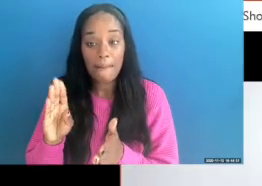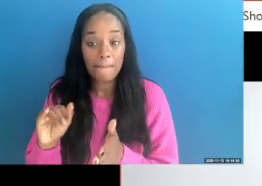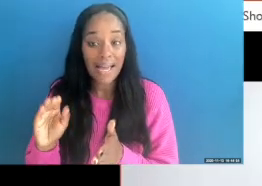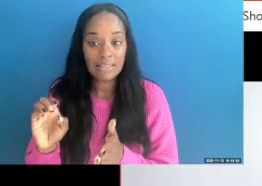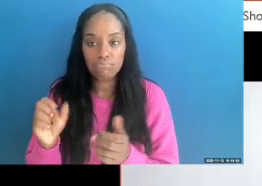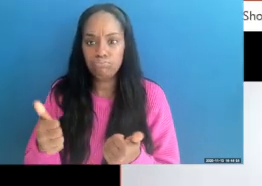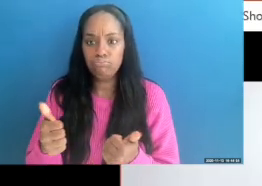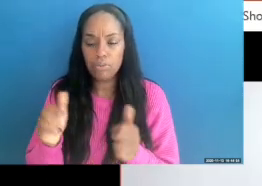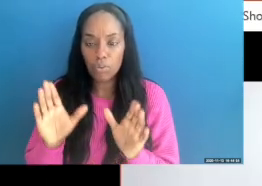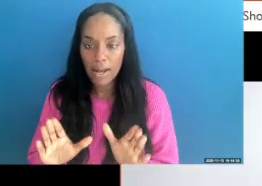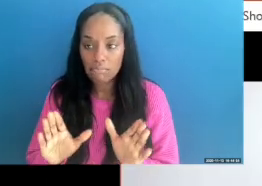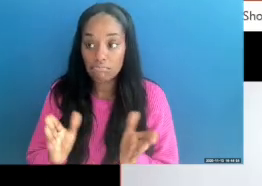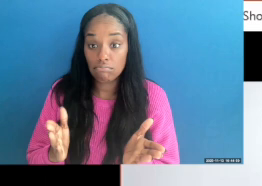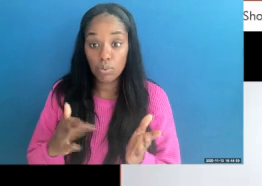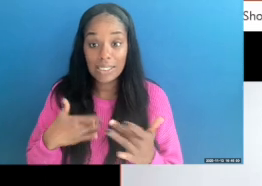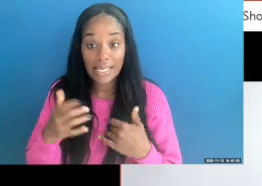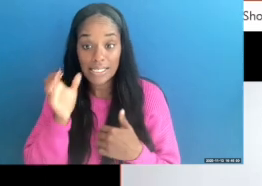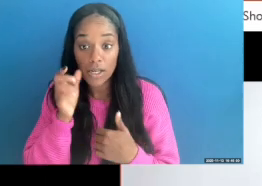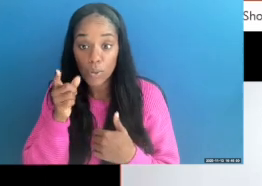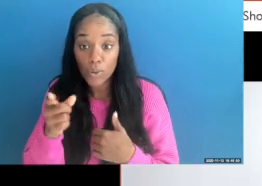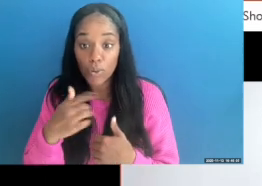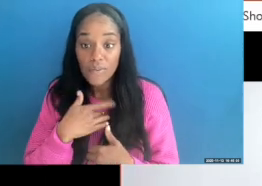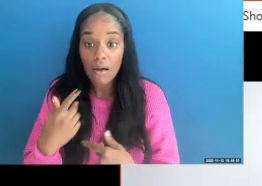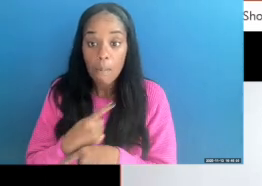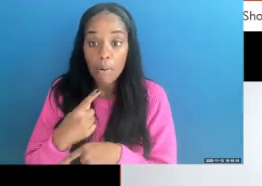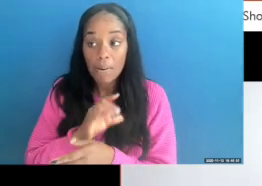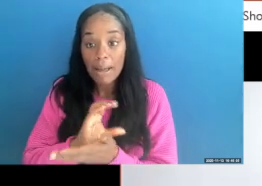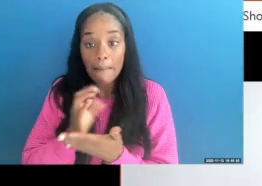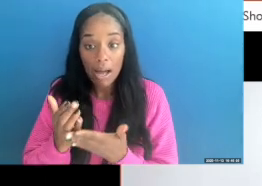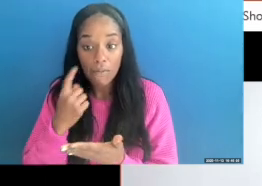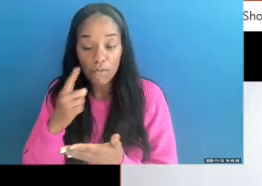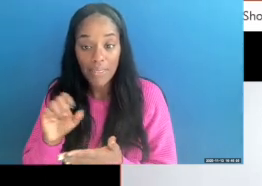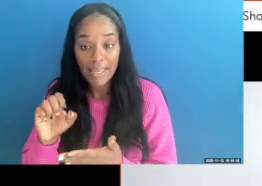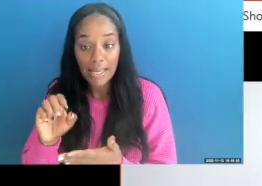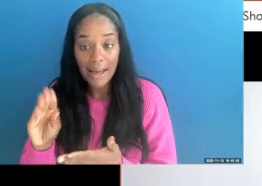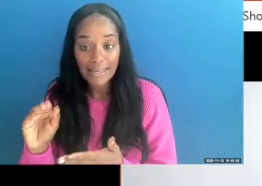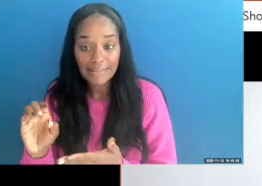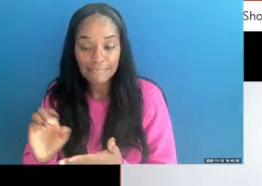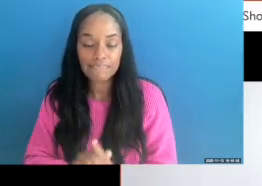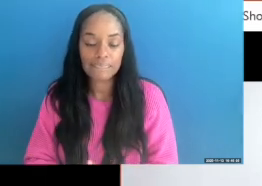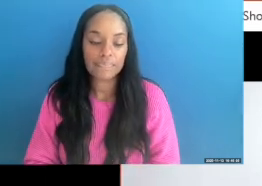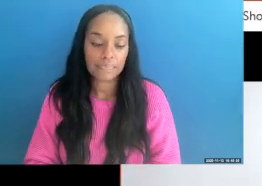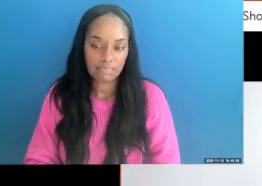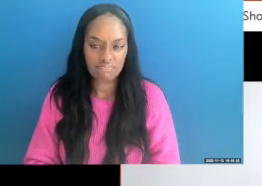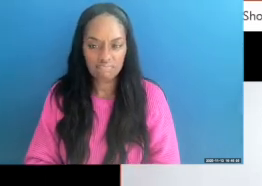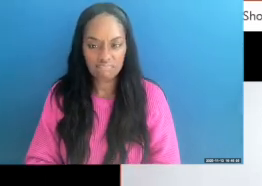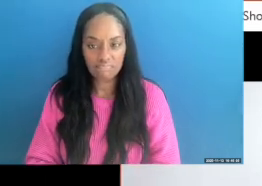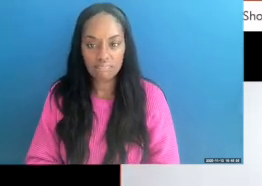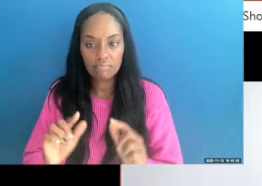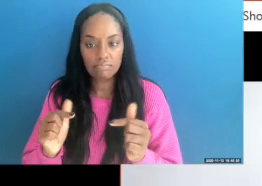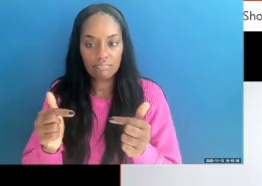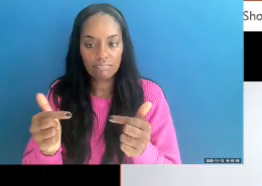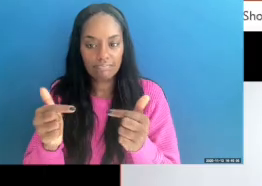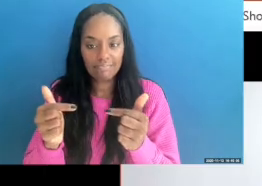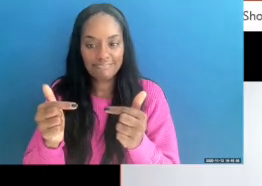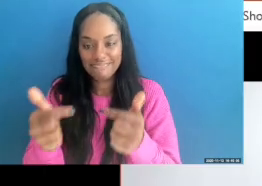of funding for e-bikes is great. And we're open to hearing what you think the appropriate amounts should be. And